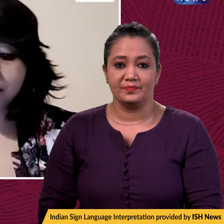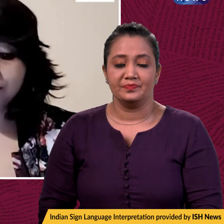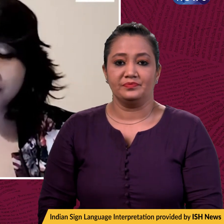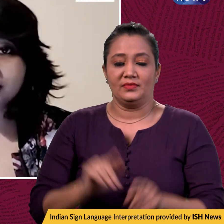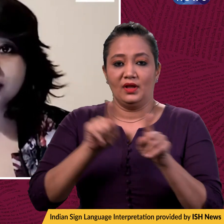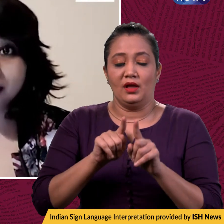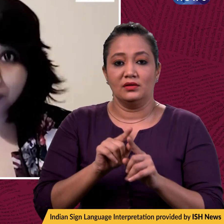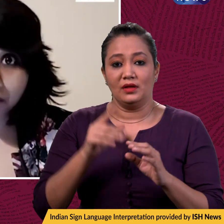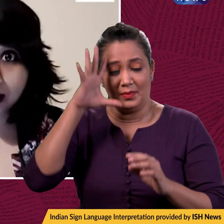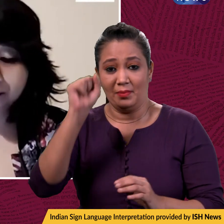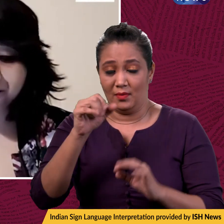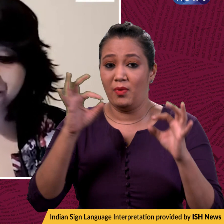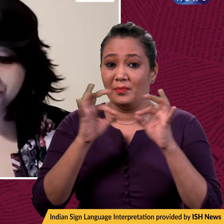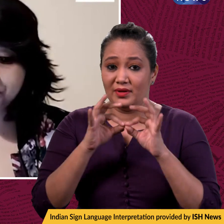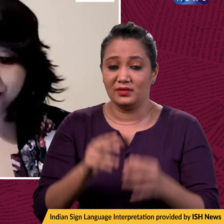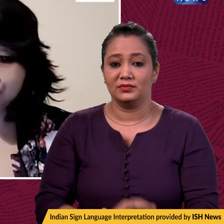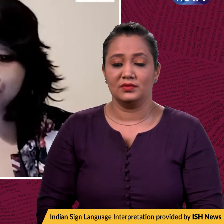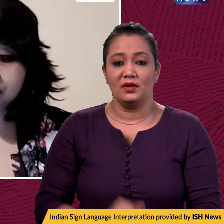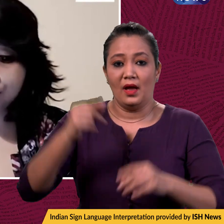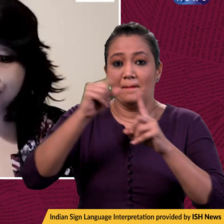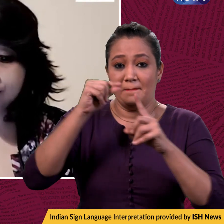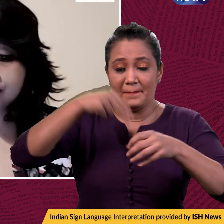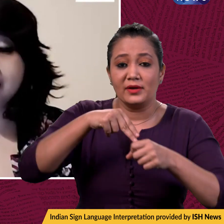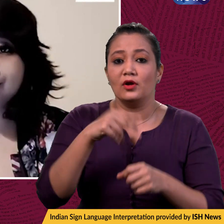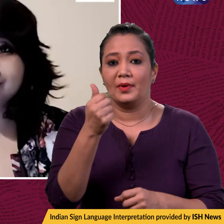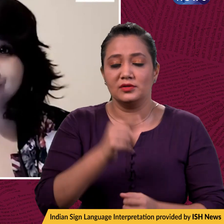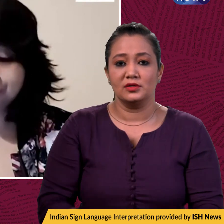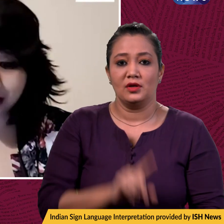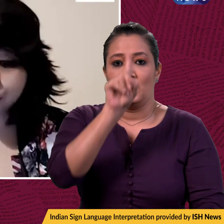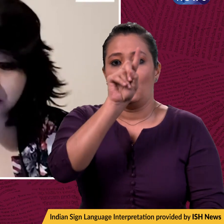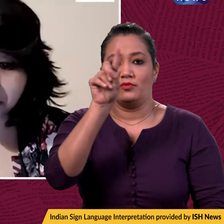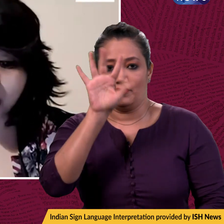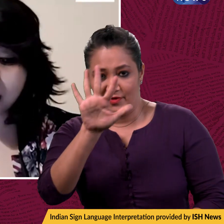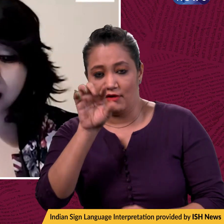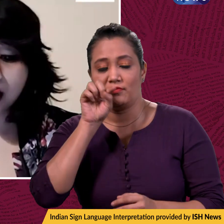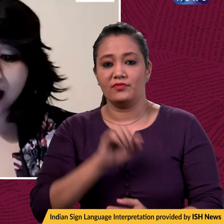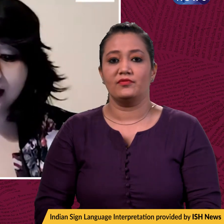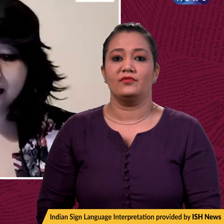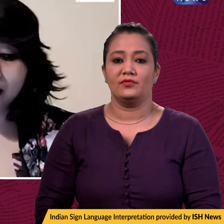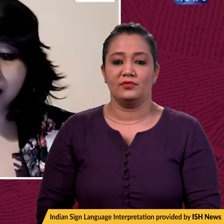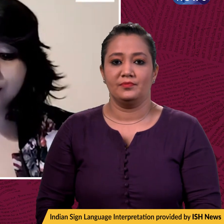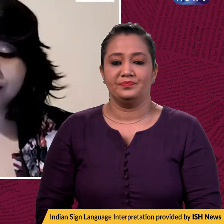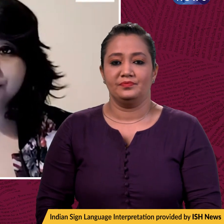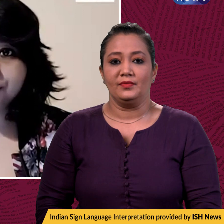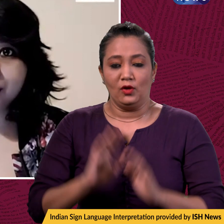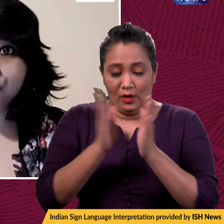As of November 1st, in Mumbai, petrol has now crossed the 115 rupee mark at